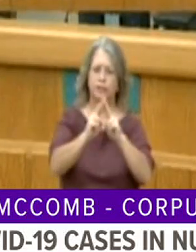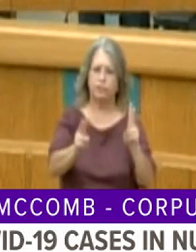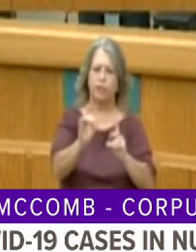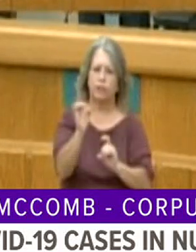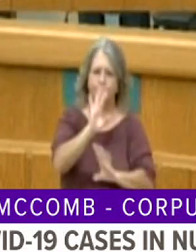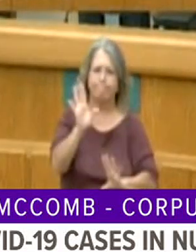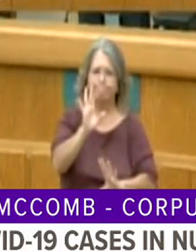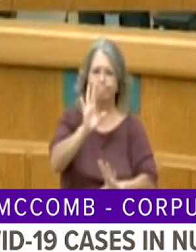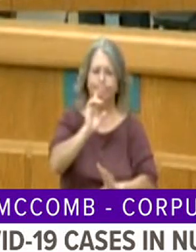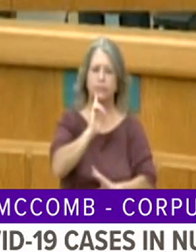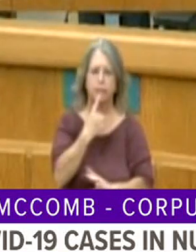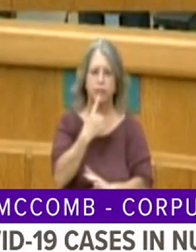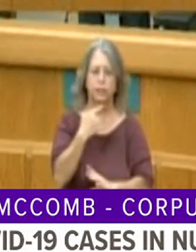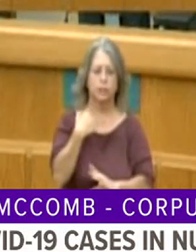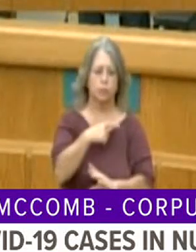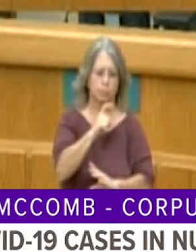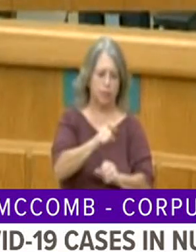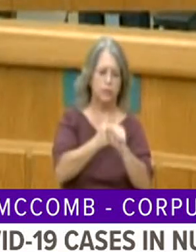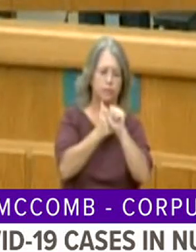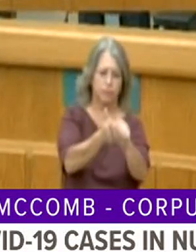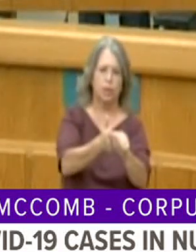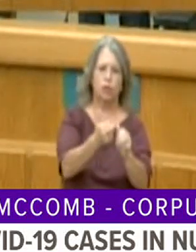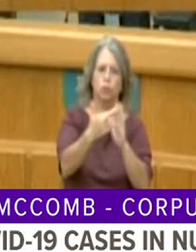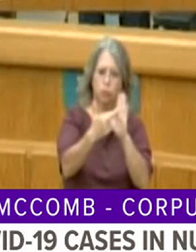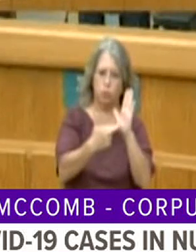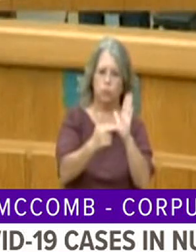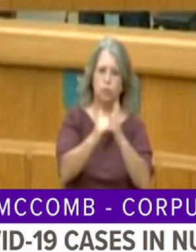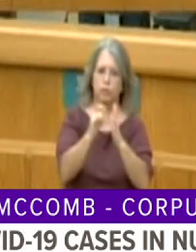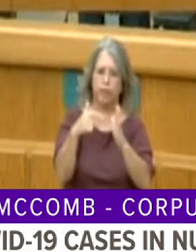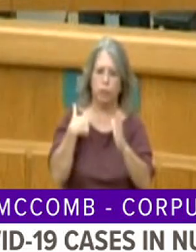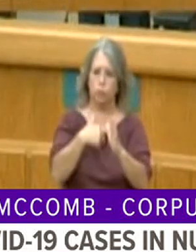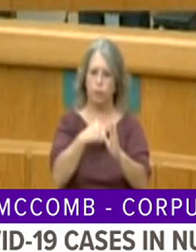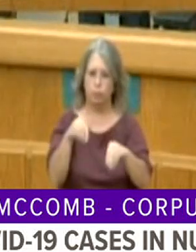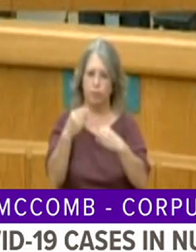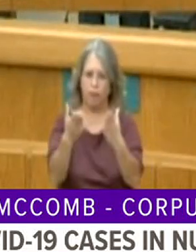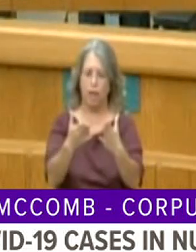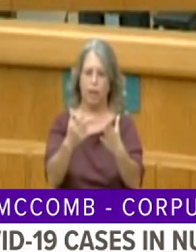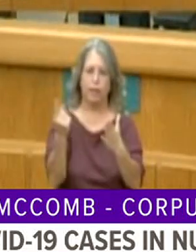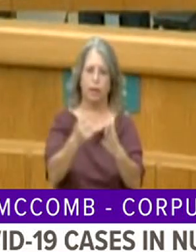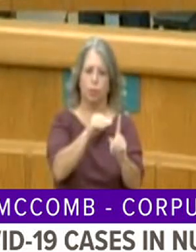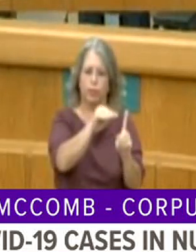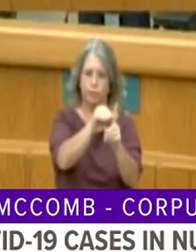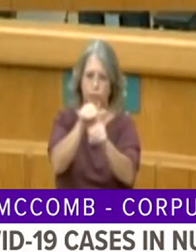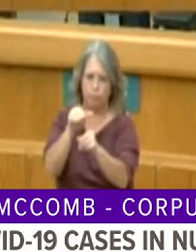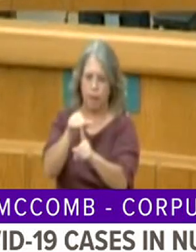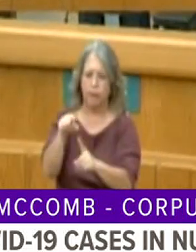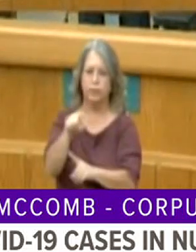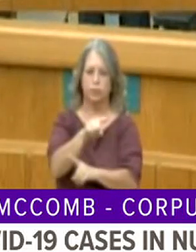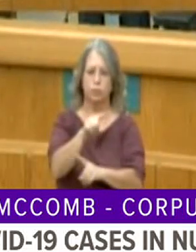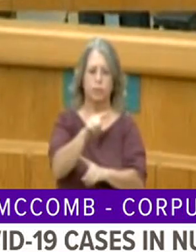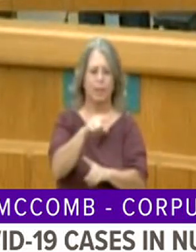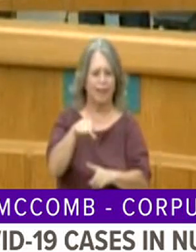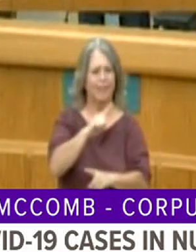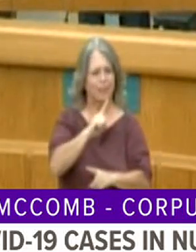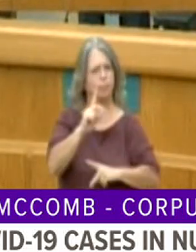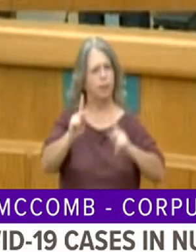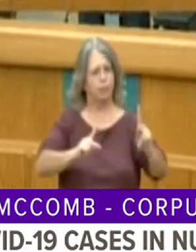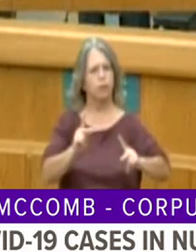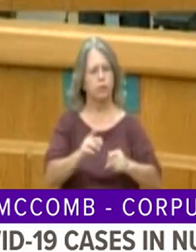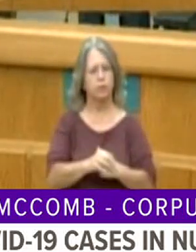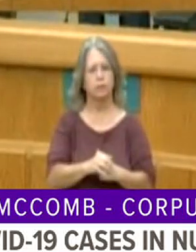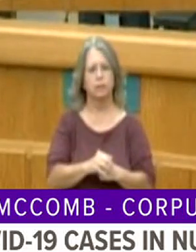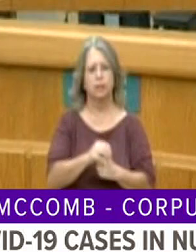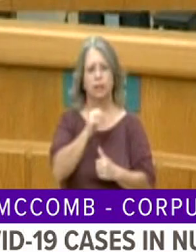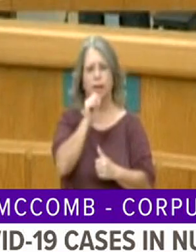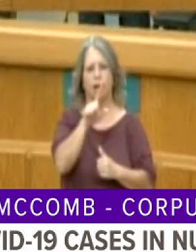and regulations that we propose to you and continue to remind you of it. These are people. They're not